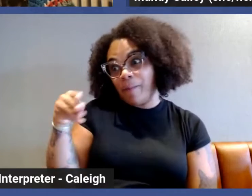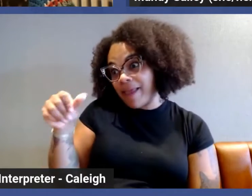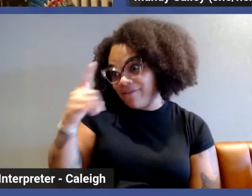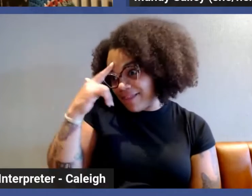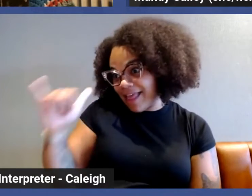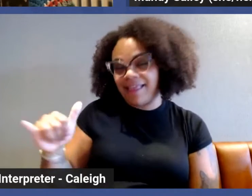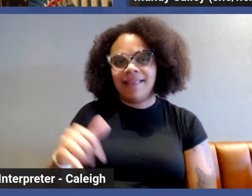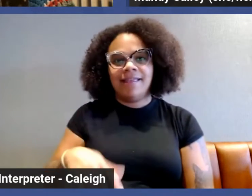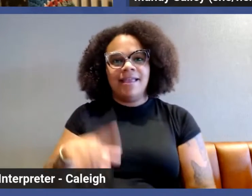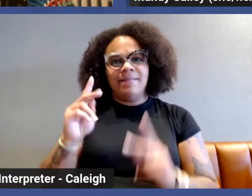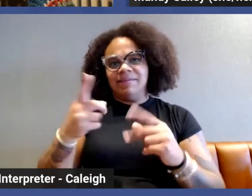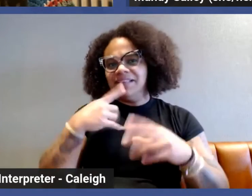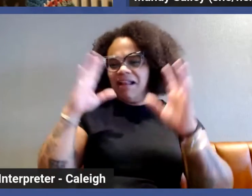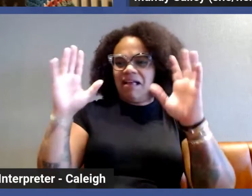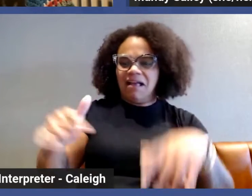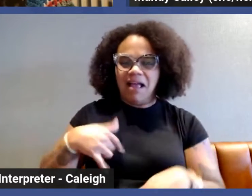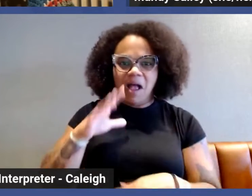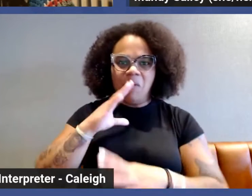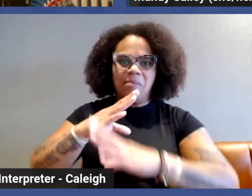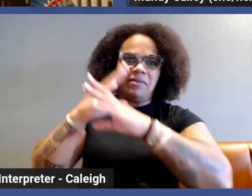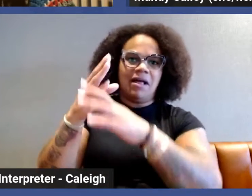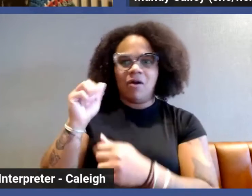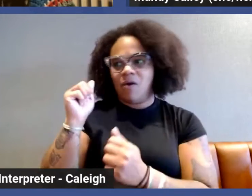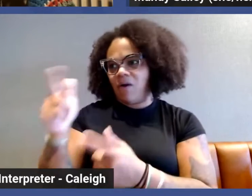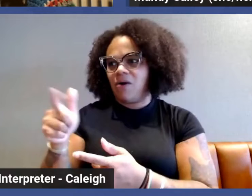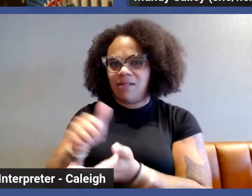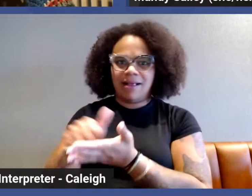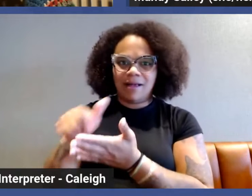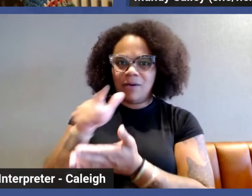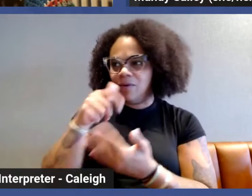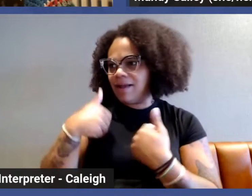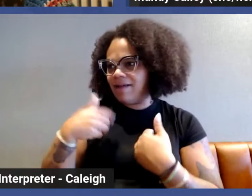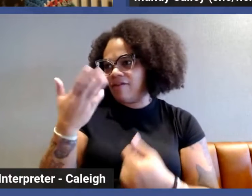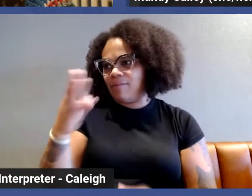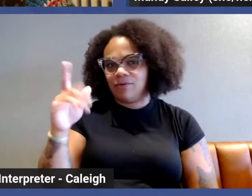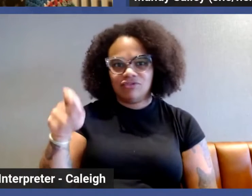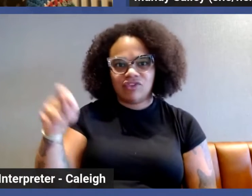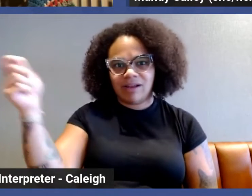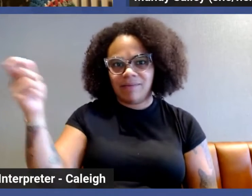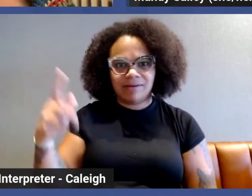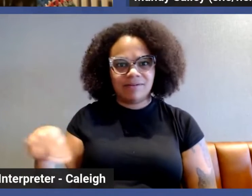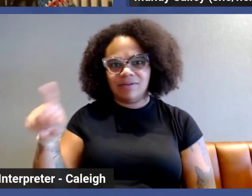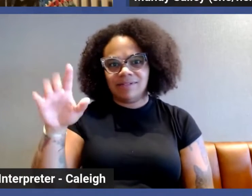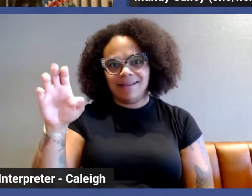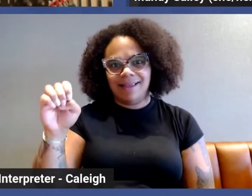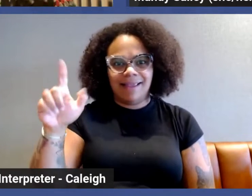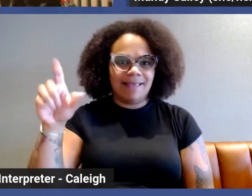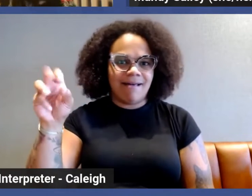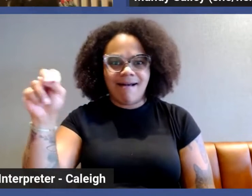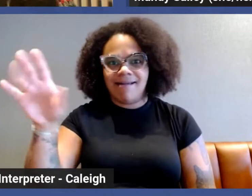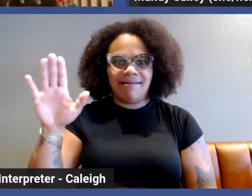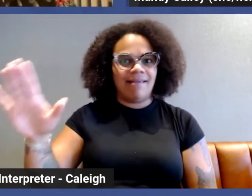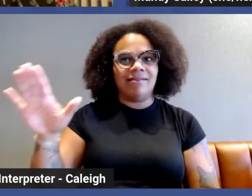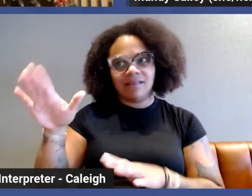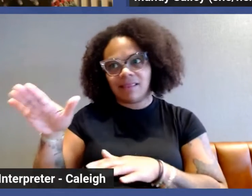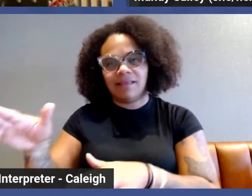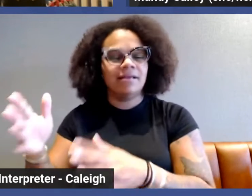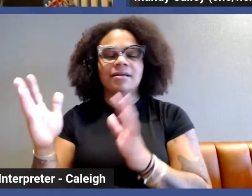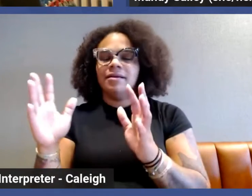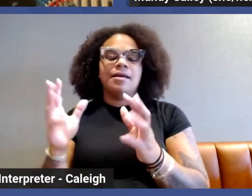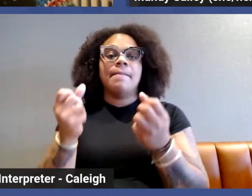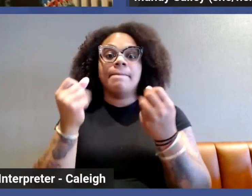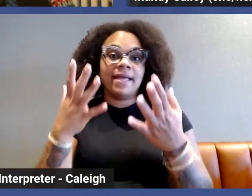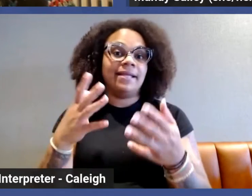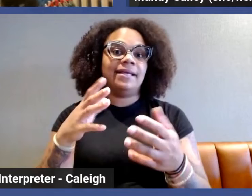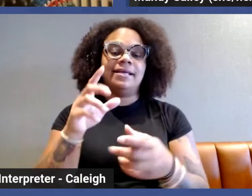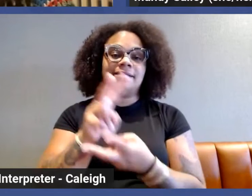block all of the accounts that have blue check marks because these are all just Elon simps or what, a lot of sex workers were